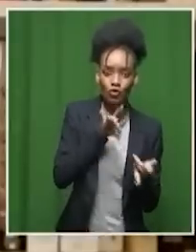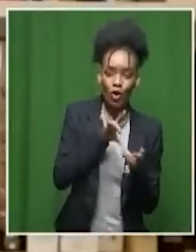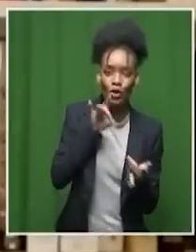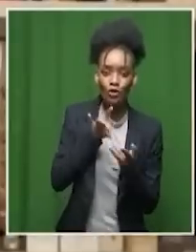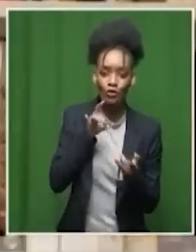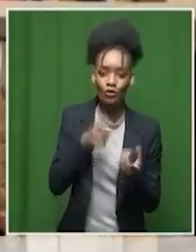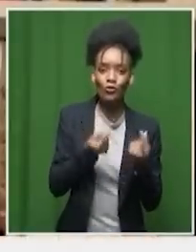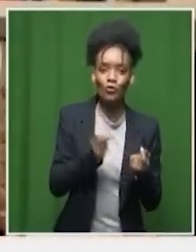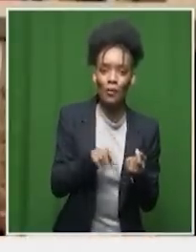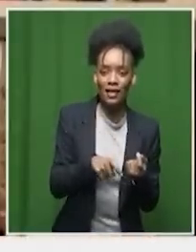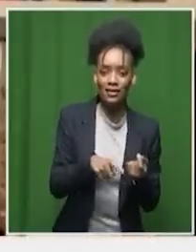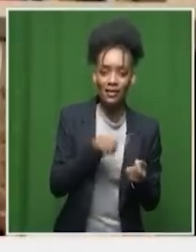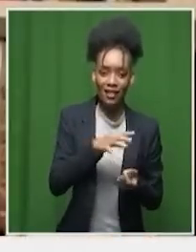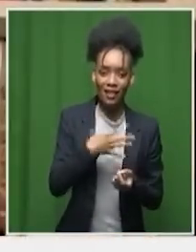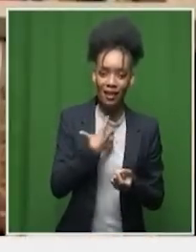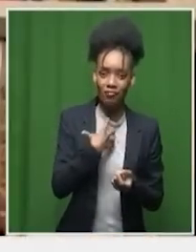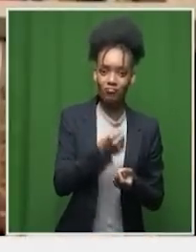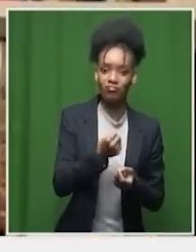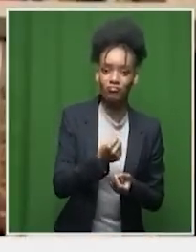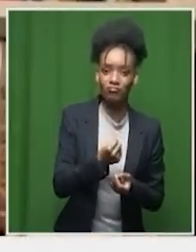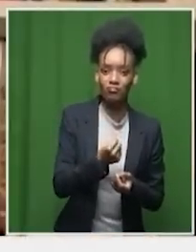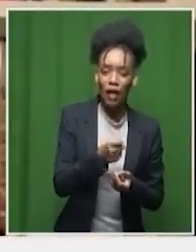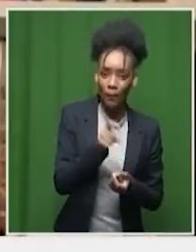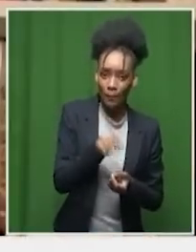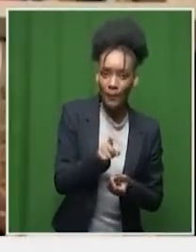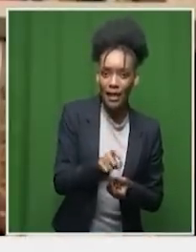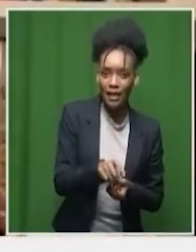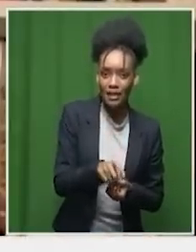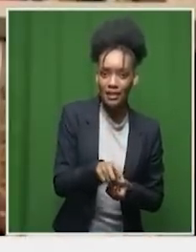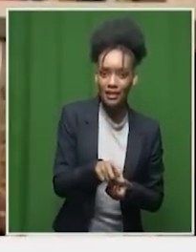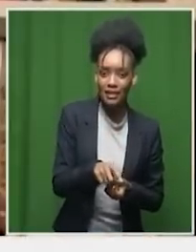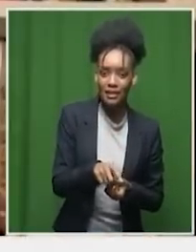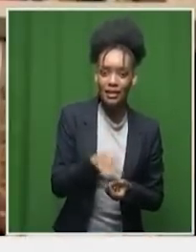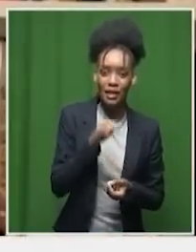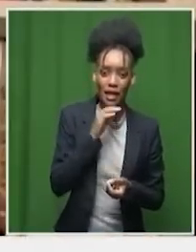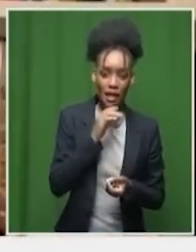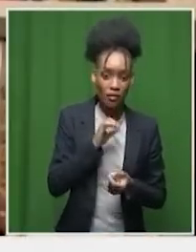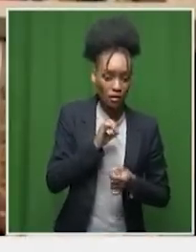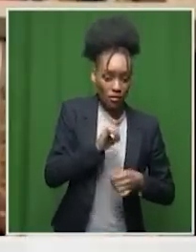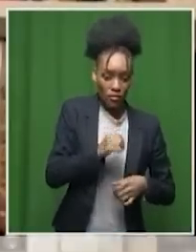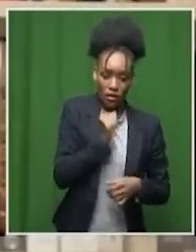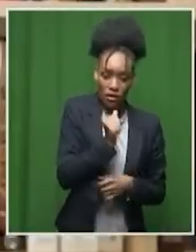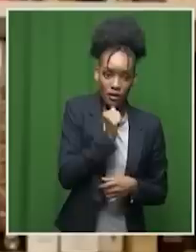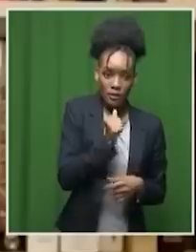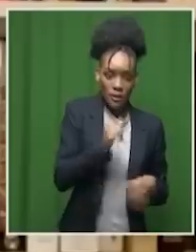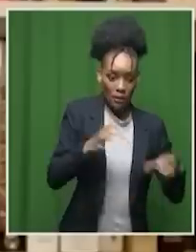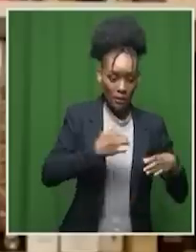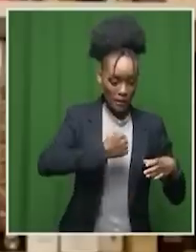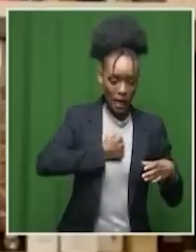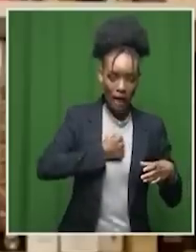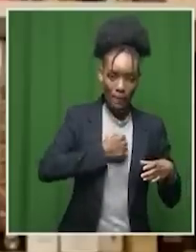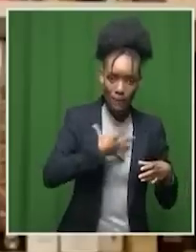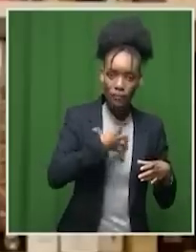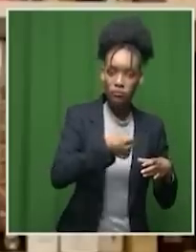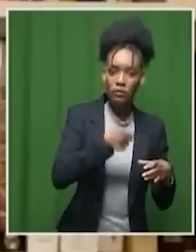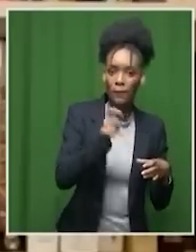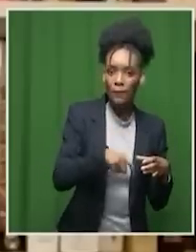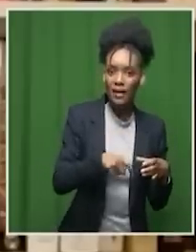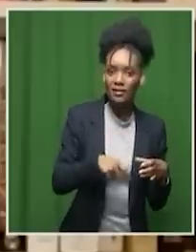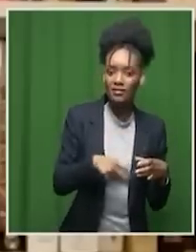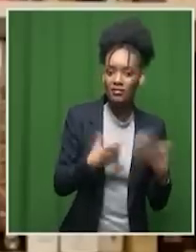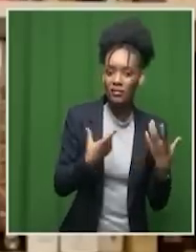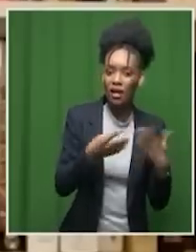to be courageous. So also courageous against their own party. Big leaders in the past, like de Gaulle